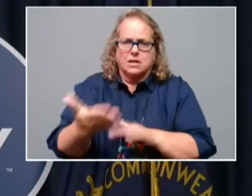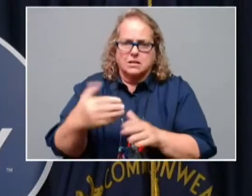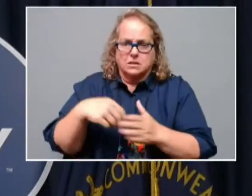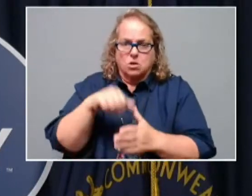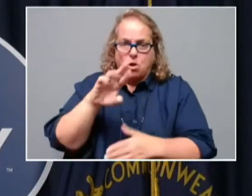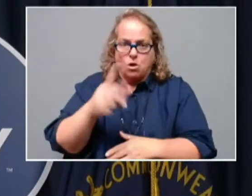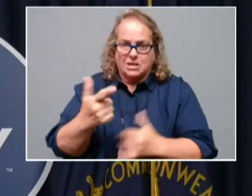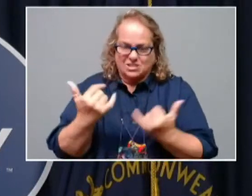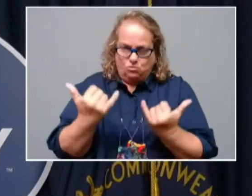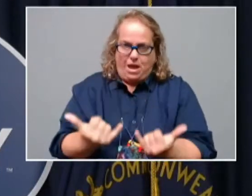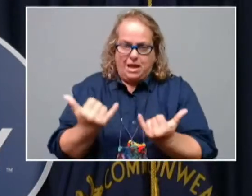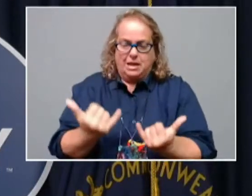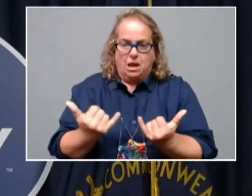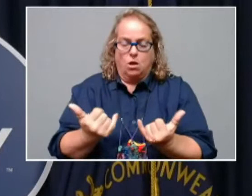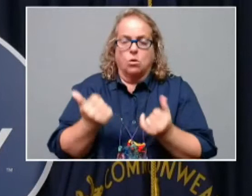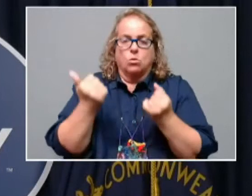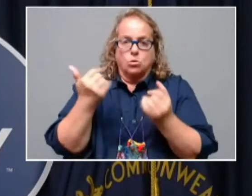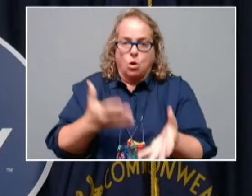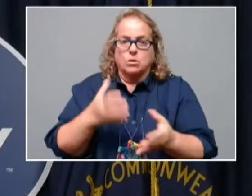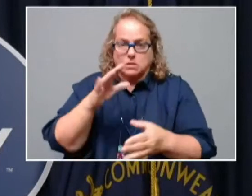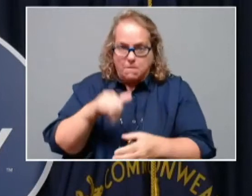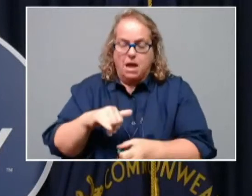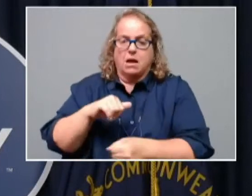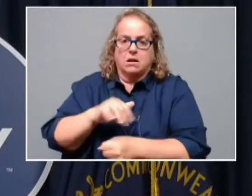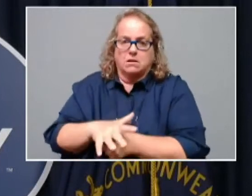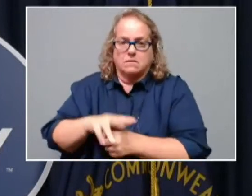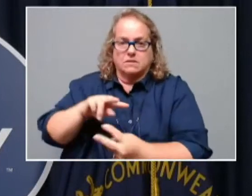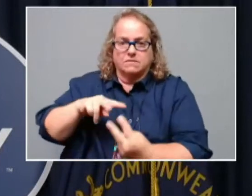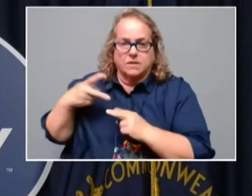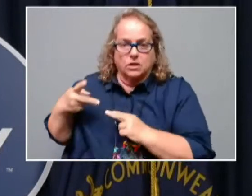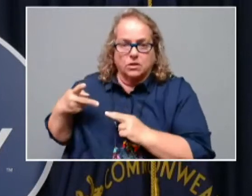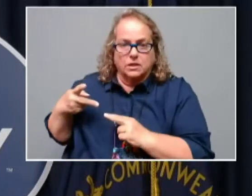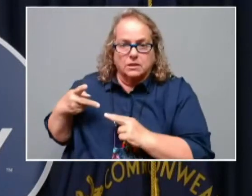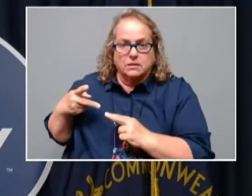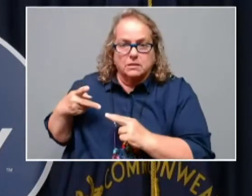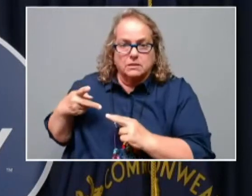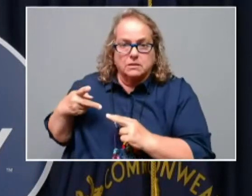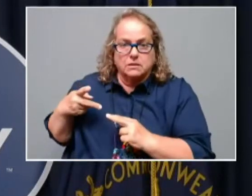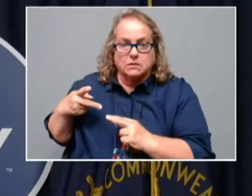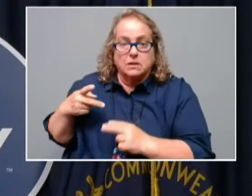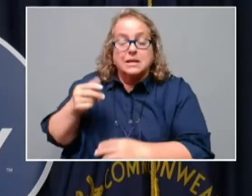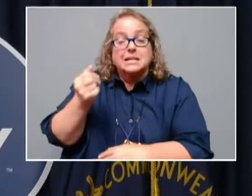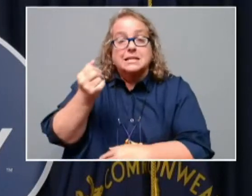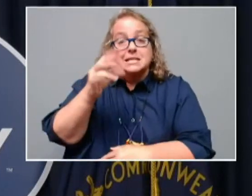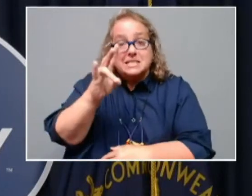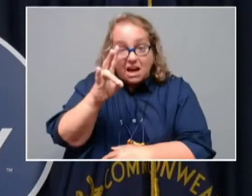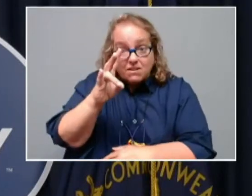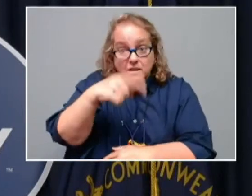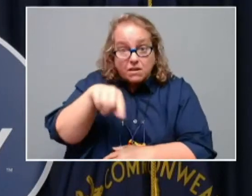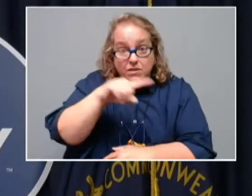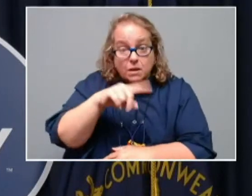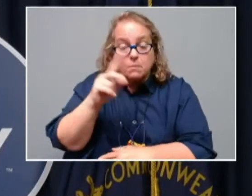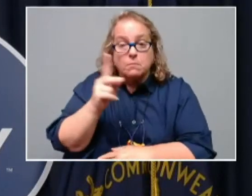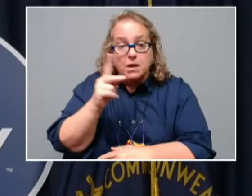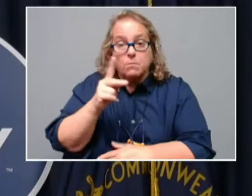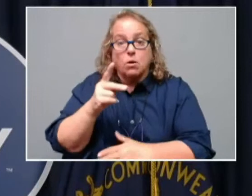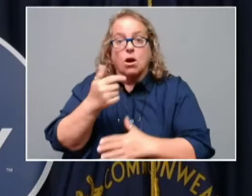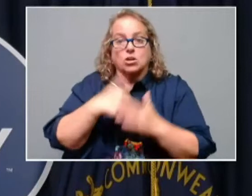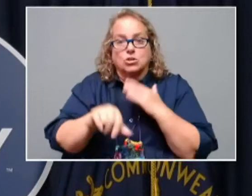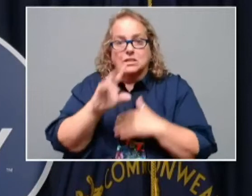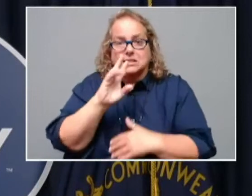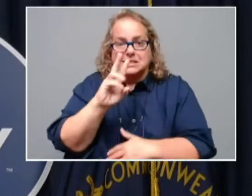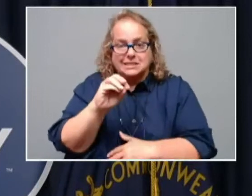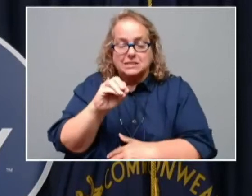caused by the variant. 7 of them are people under 60. That include a 30-year-old woman from Jefferson